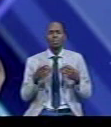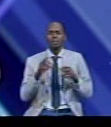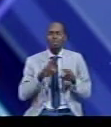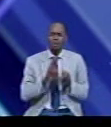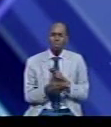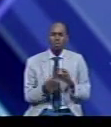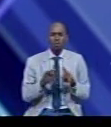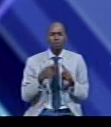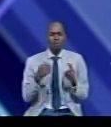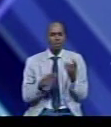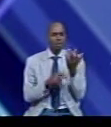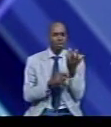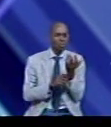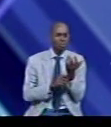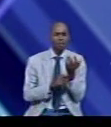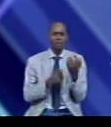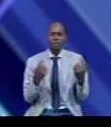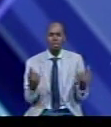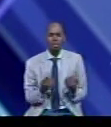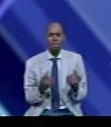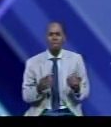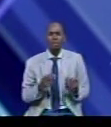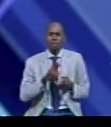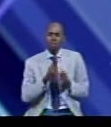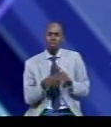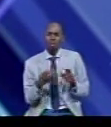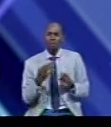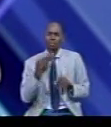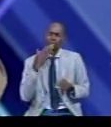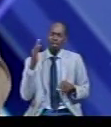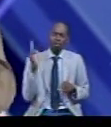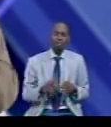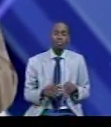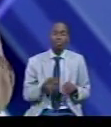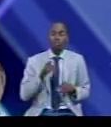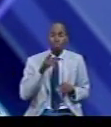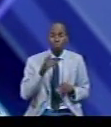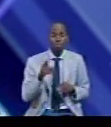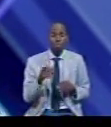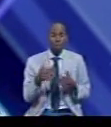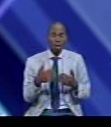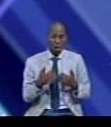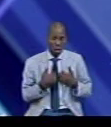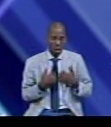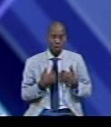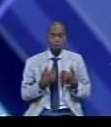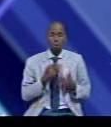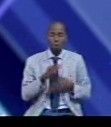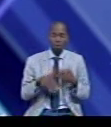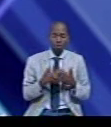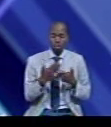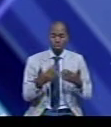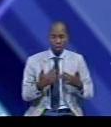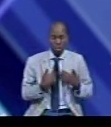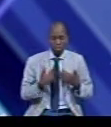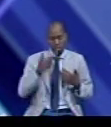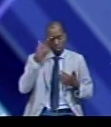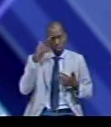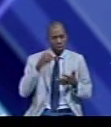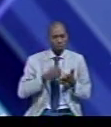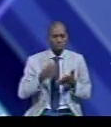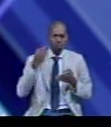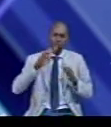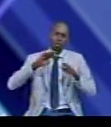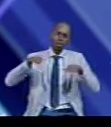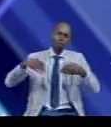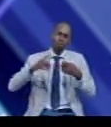the evil. All you have, all that you are, they are given by God. So there is no room for anybody to be